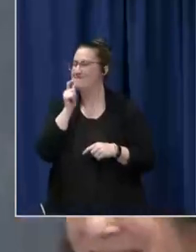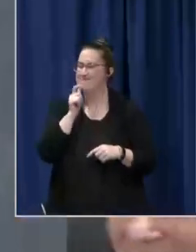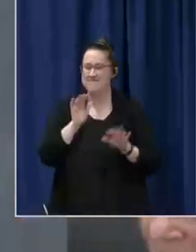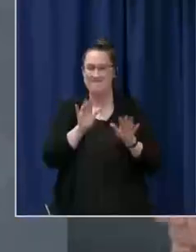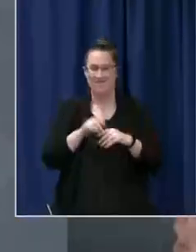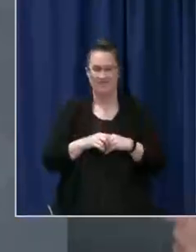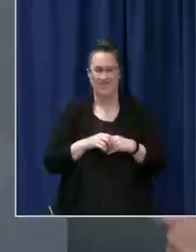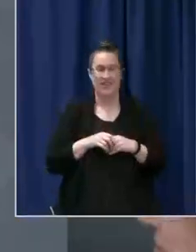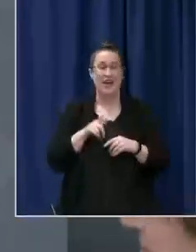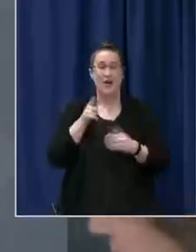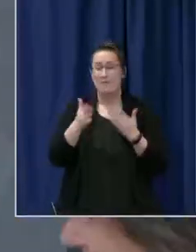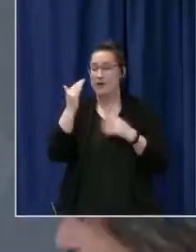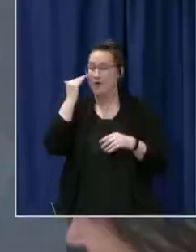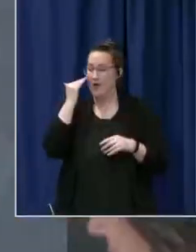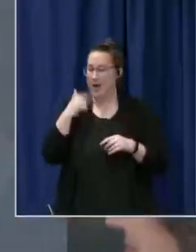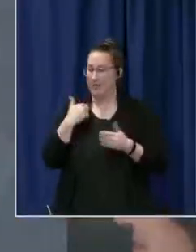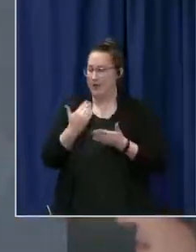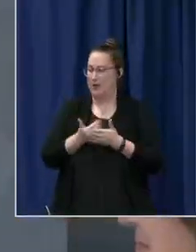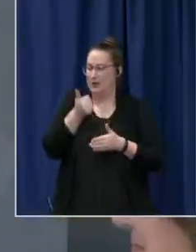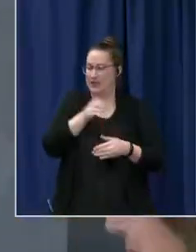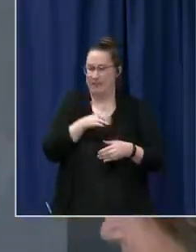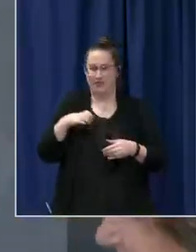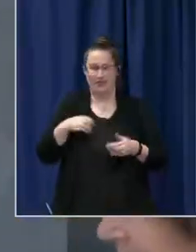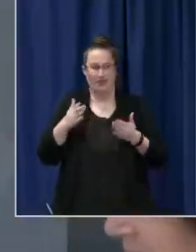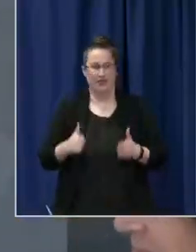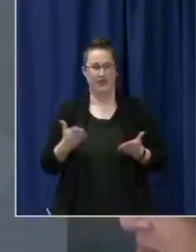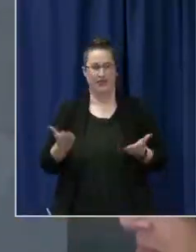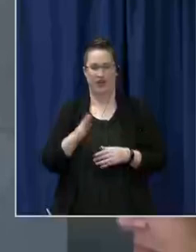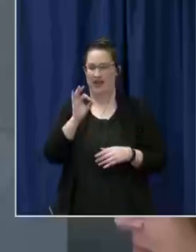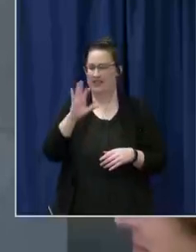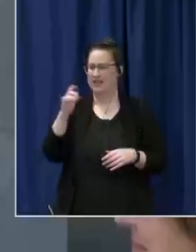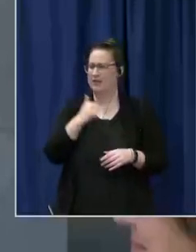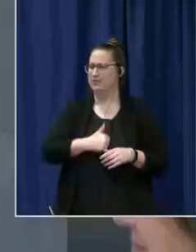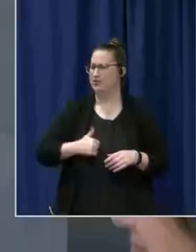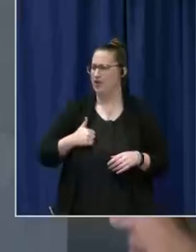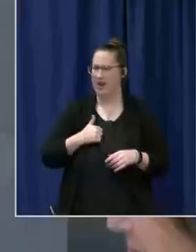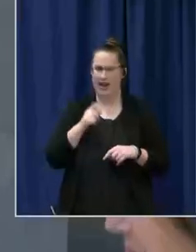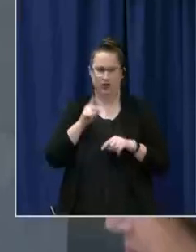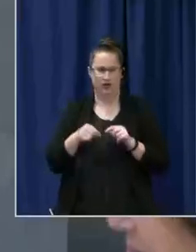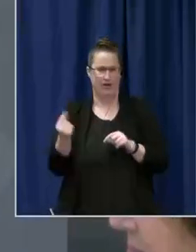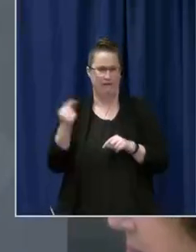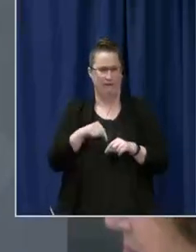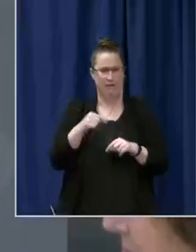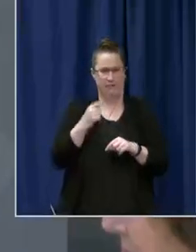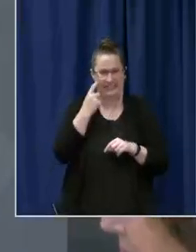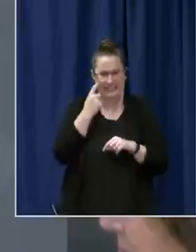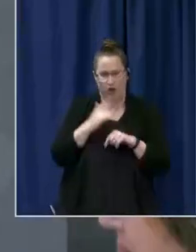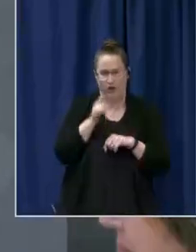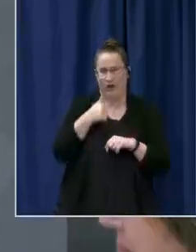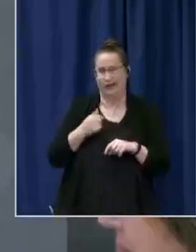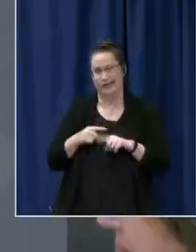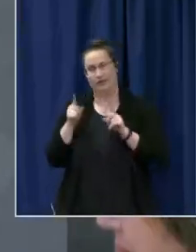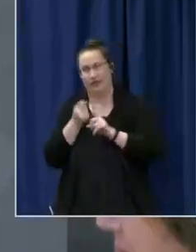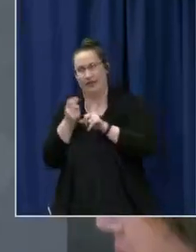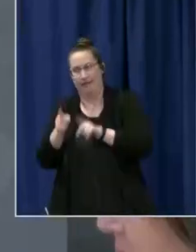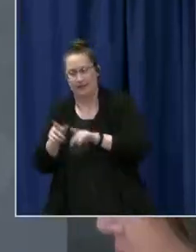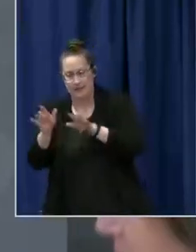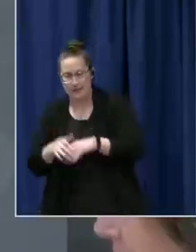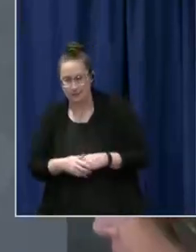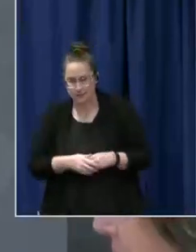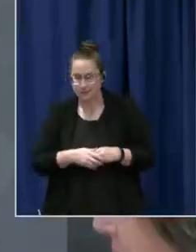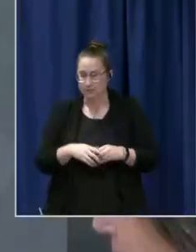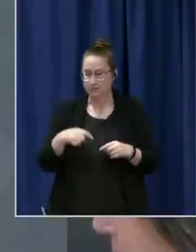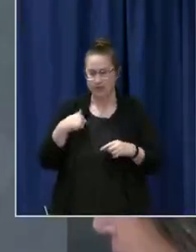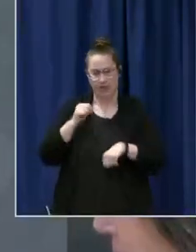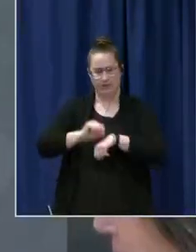As you might know, I'm the newest commissioner here at the FCC. I'm sorry I wasn't able to come earlier. I was at a different event. And I've been on the